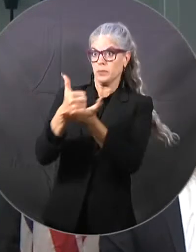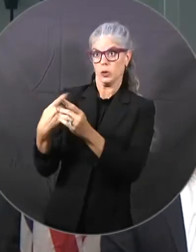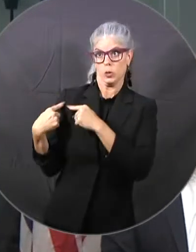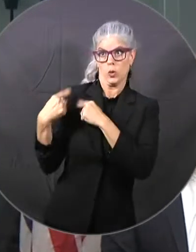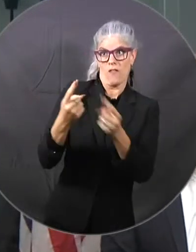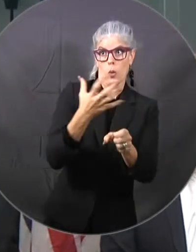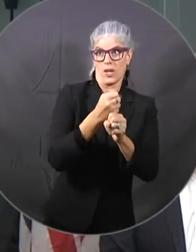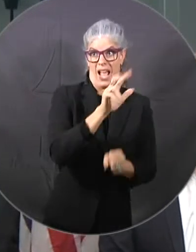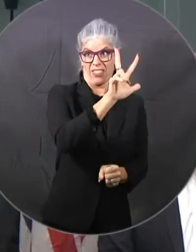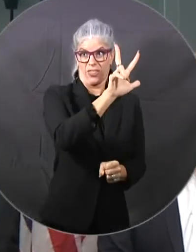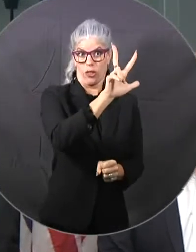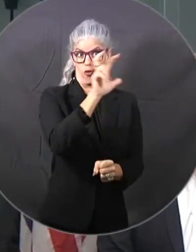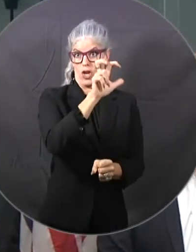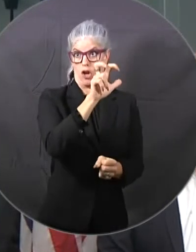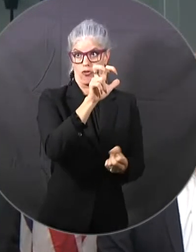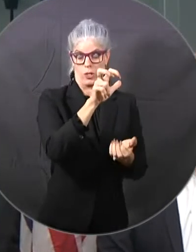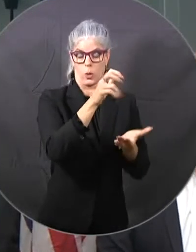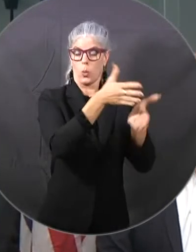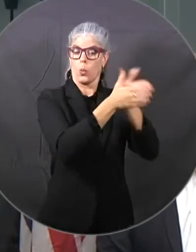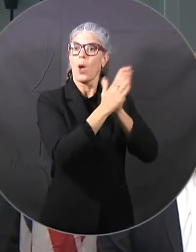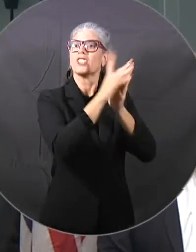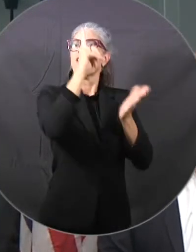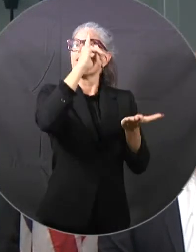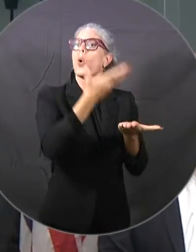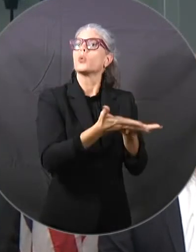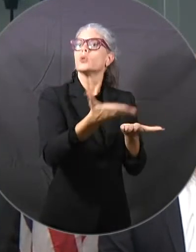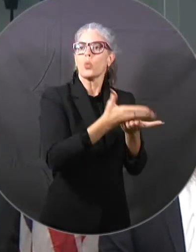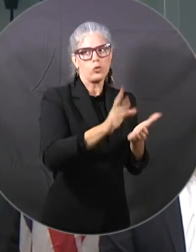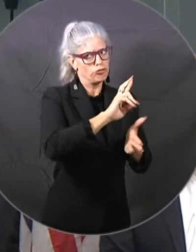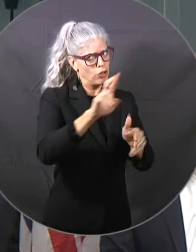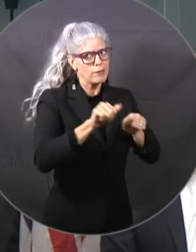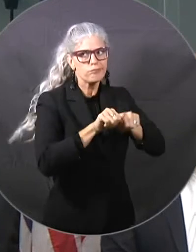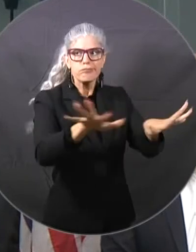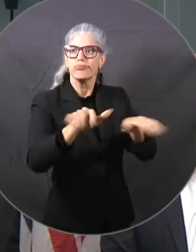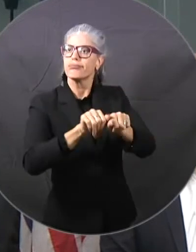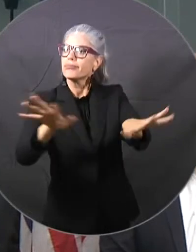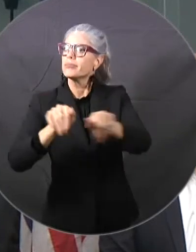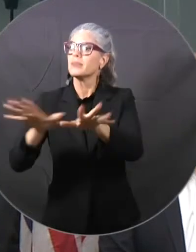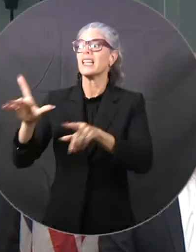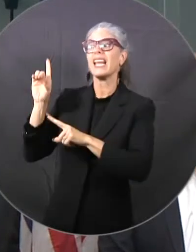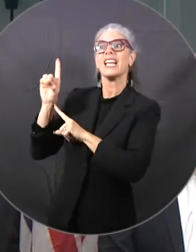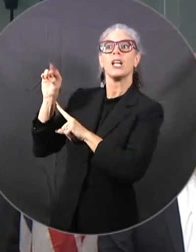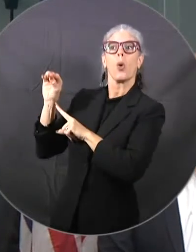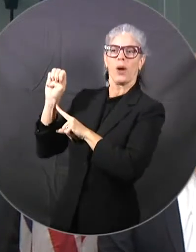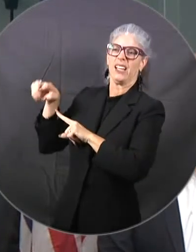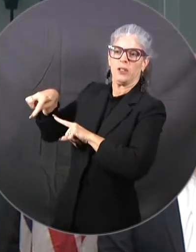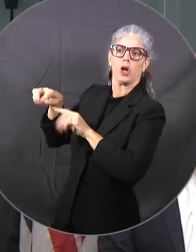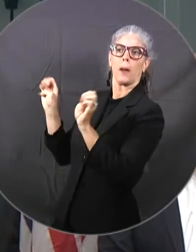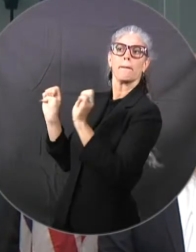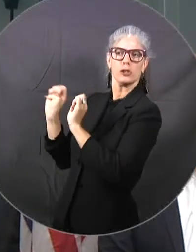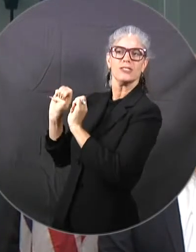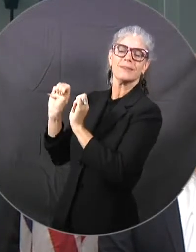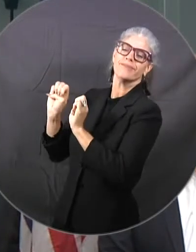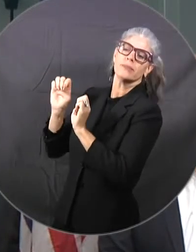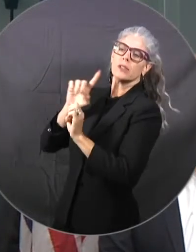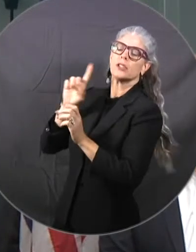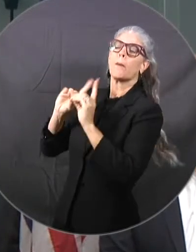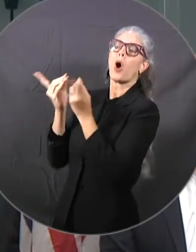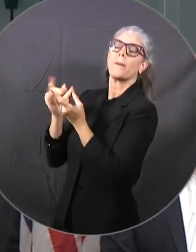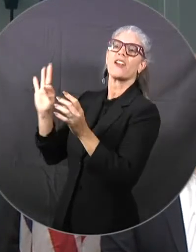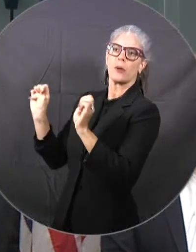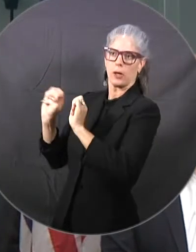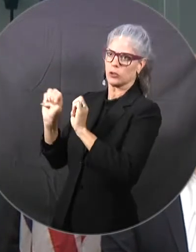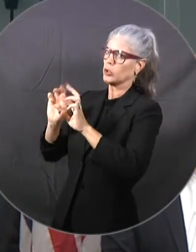of Emergency Management is in the process of fulfilling those requests, and that will go all through the night and into tomorrow